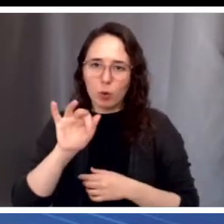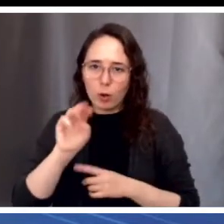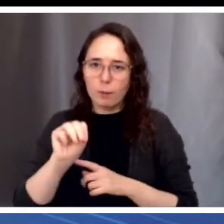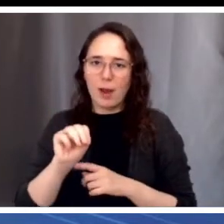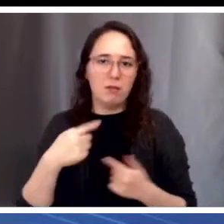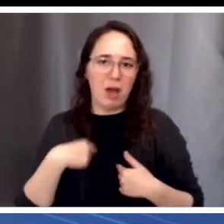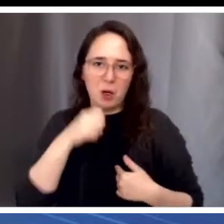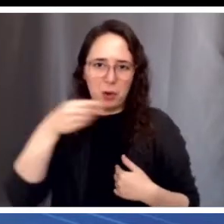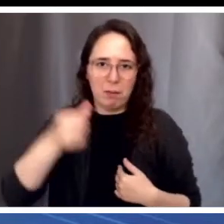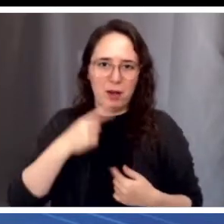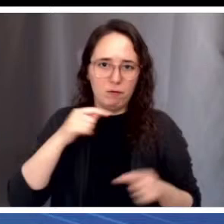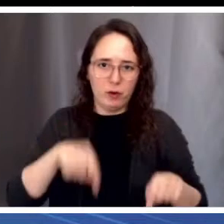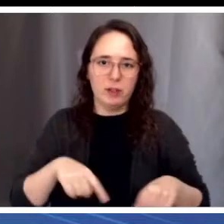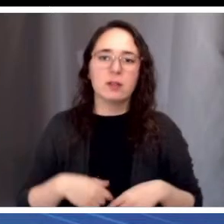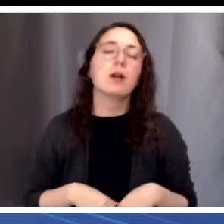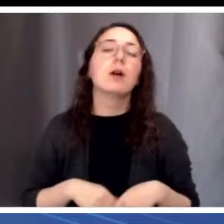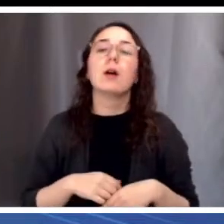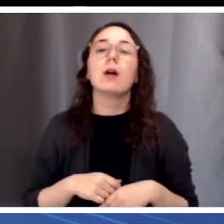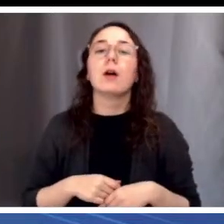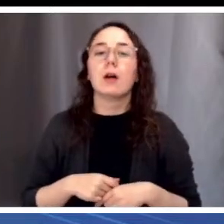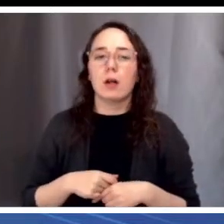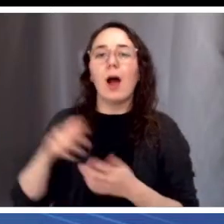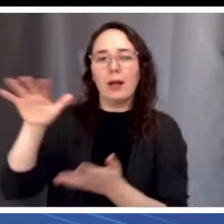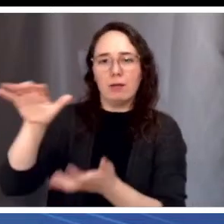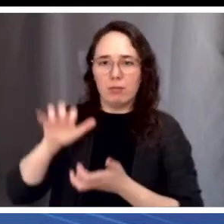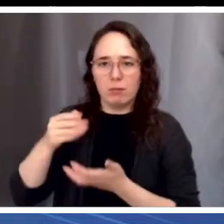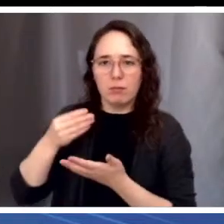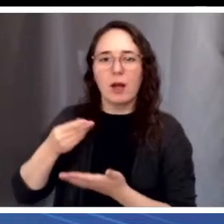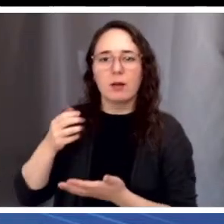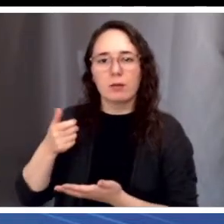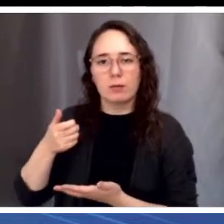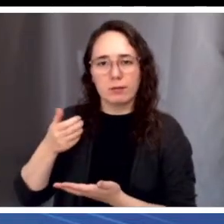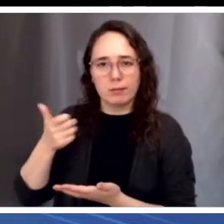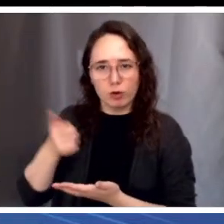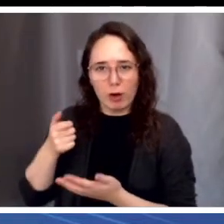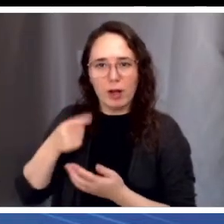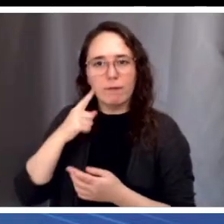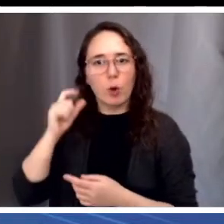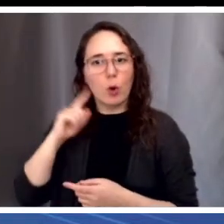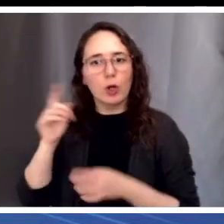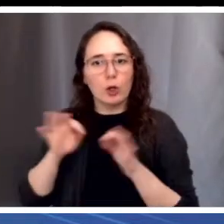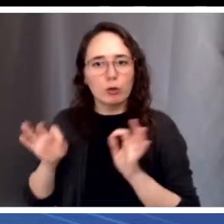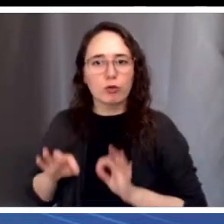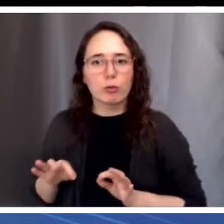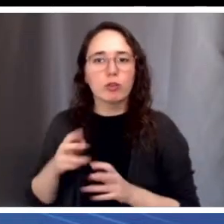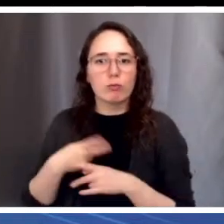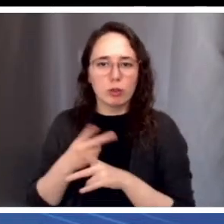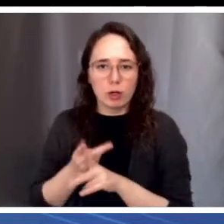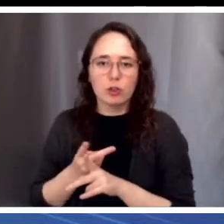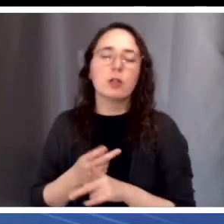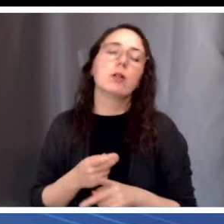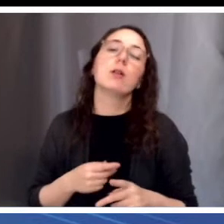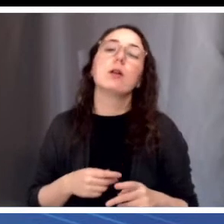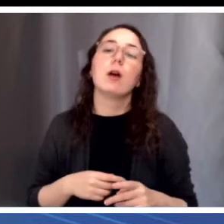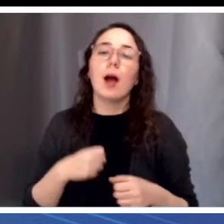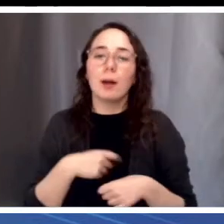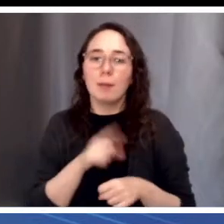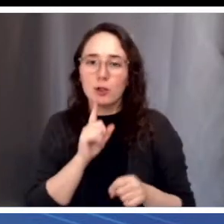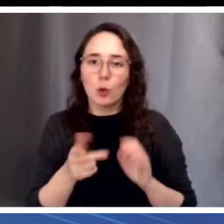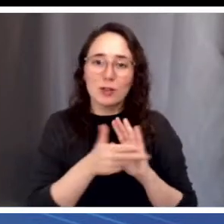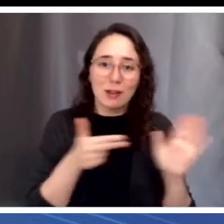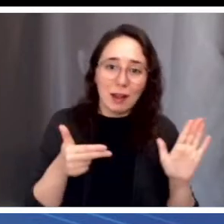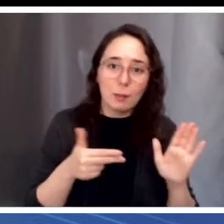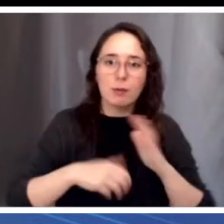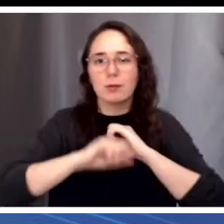a client and I give a grant for audio description production, I make sure that this film is labeled, it's